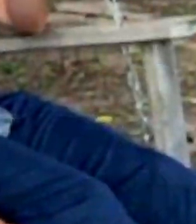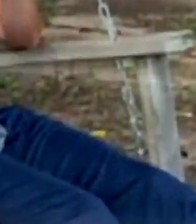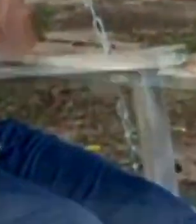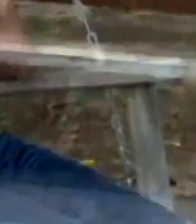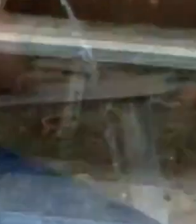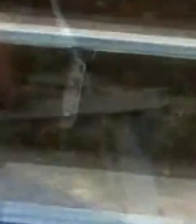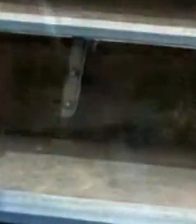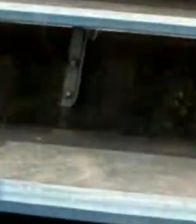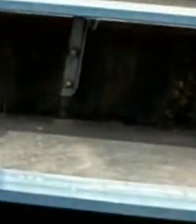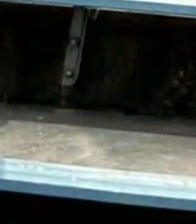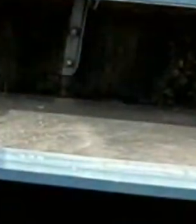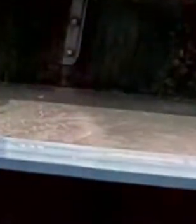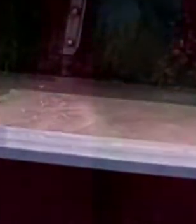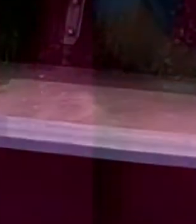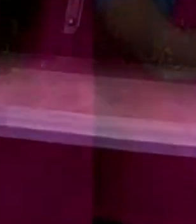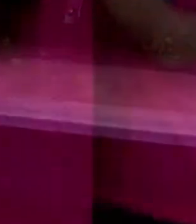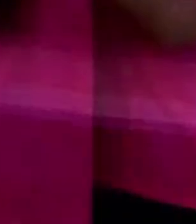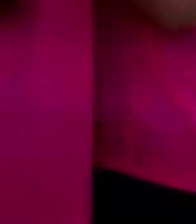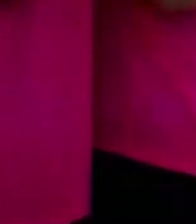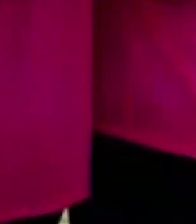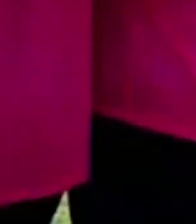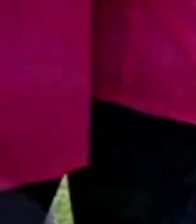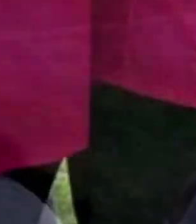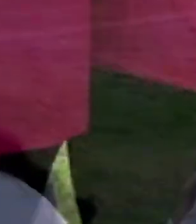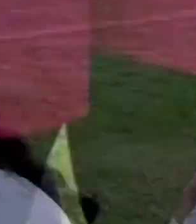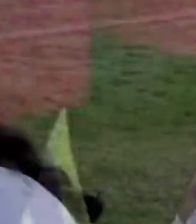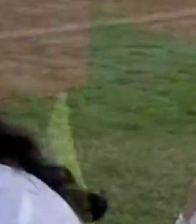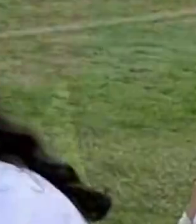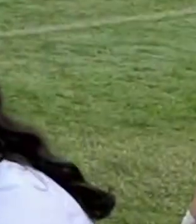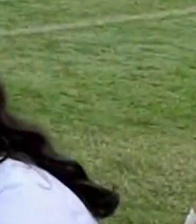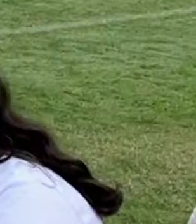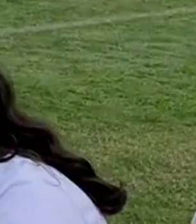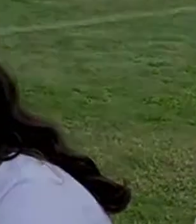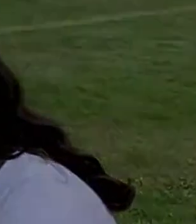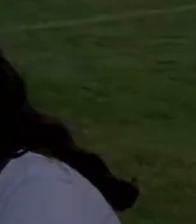yeah, up, down,